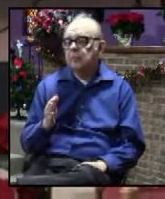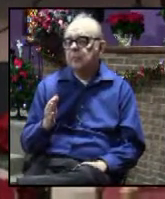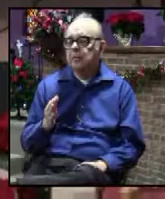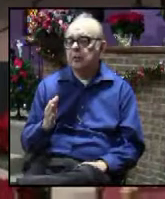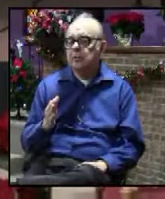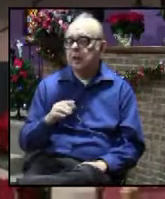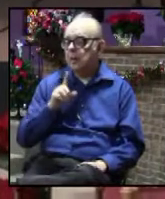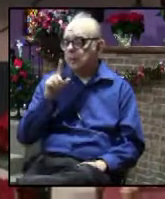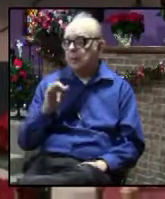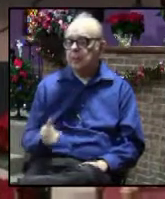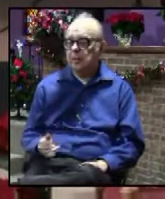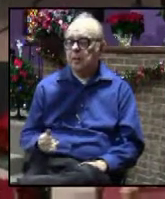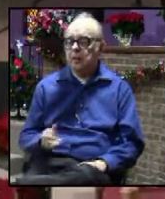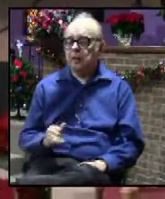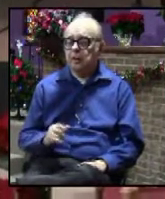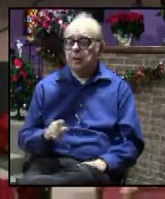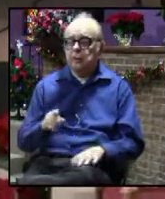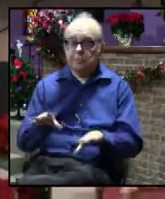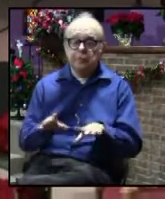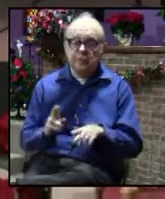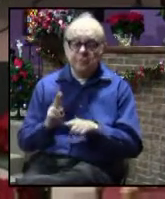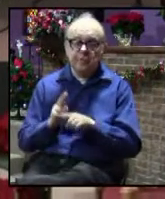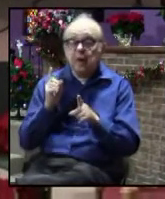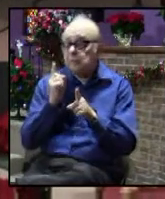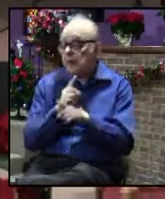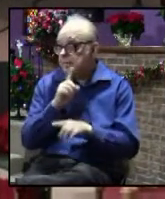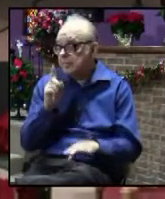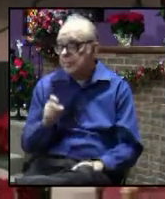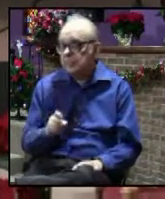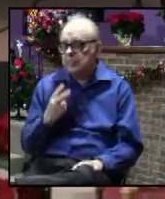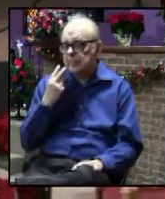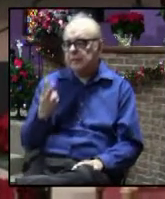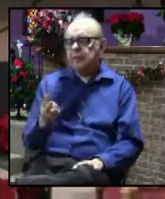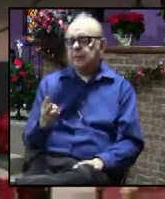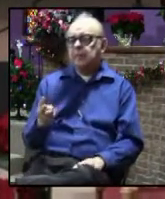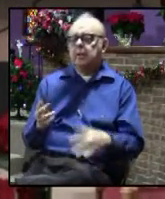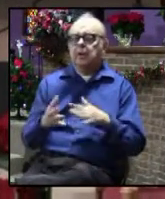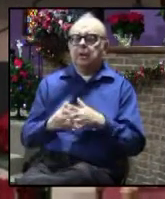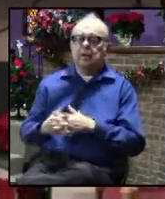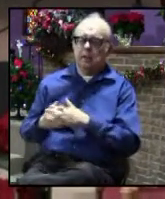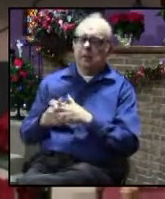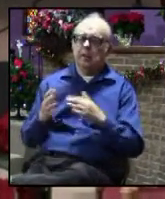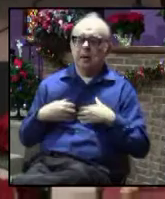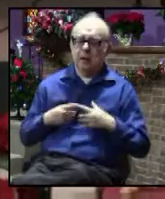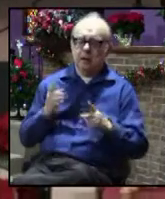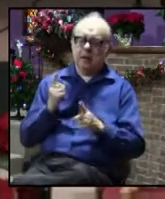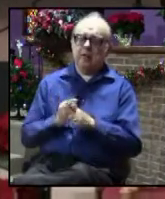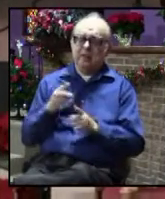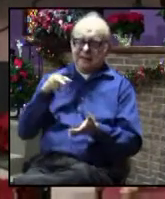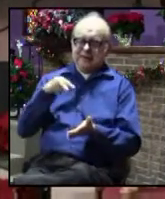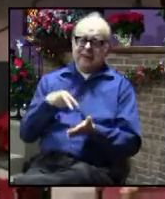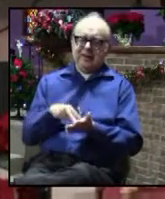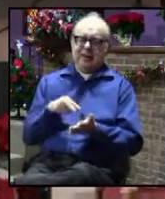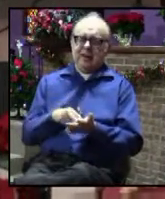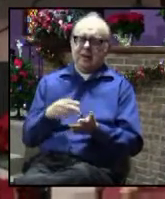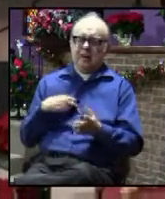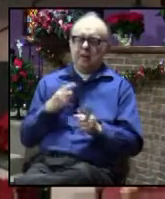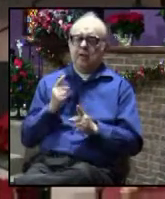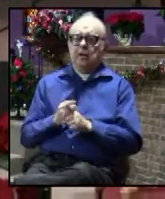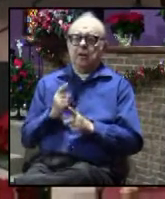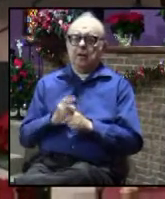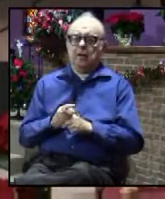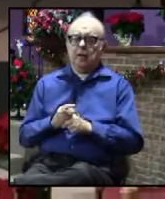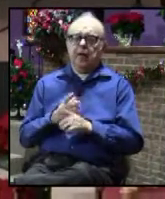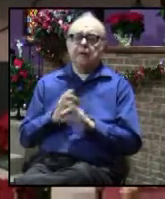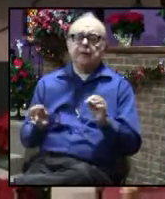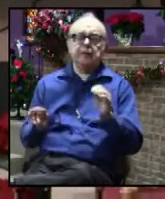And the question is, do you exercise that right? You see, as an American, I have a right to stand up, and I have the right of